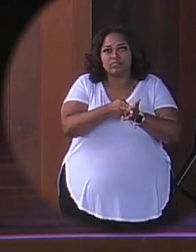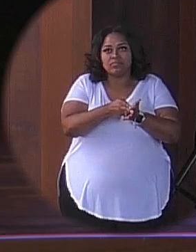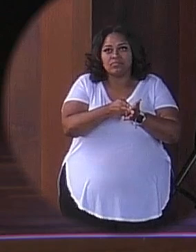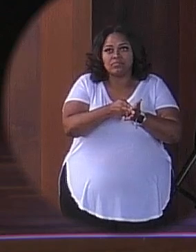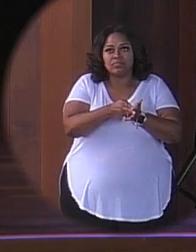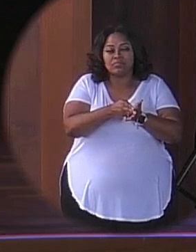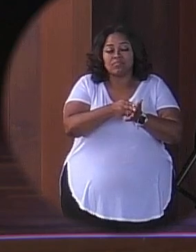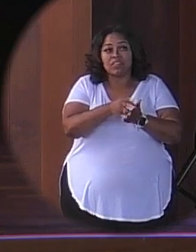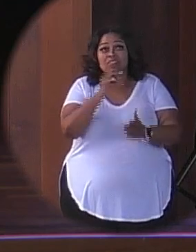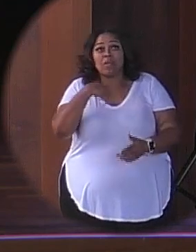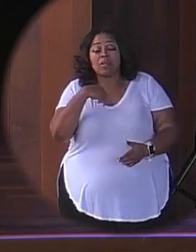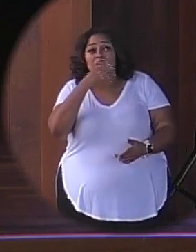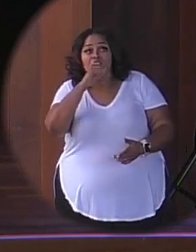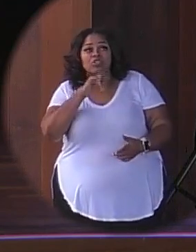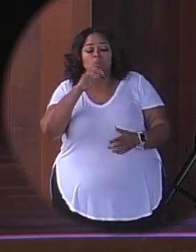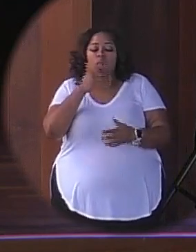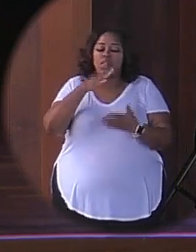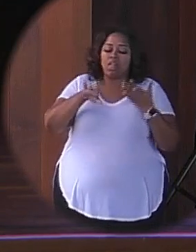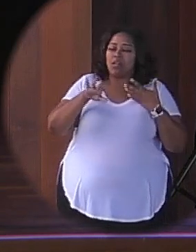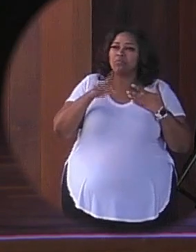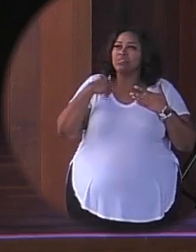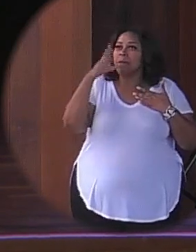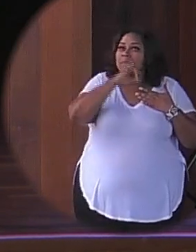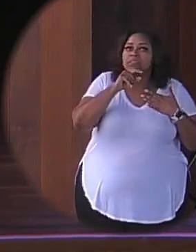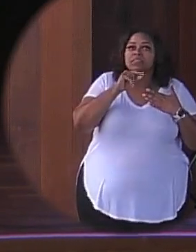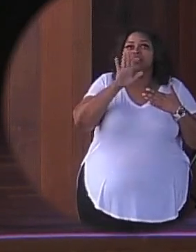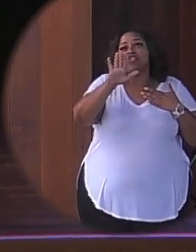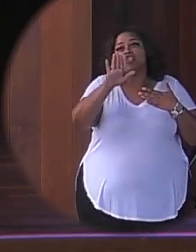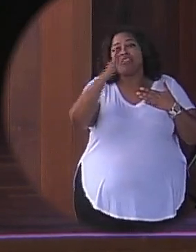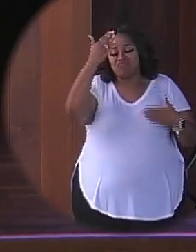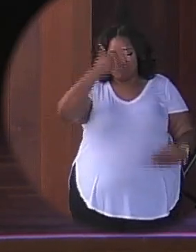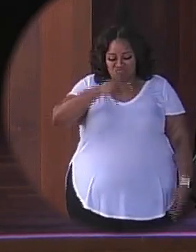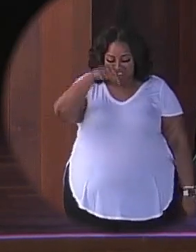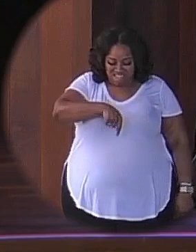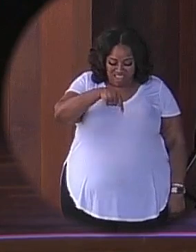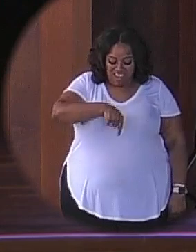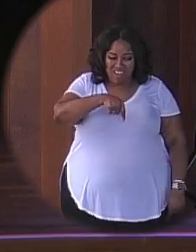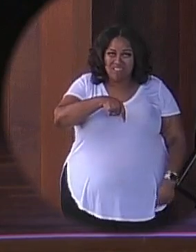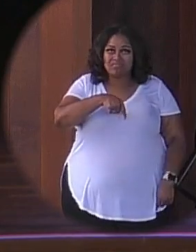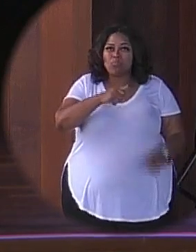And finally, oh God, don't allow me to miss that you're right in front of me.